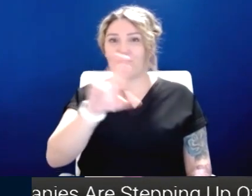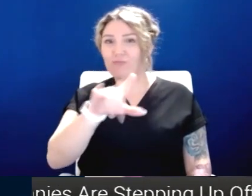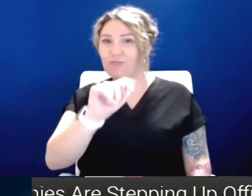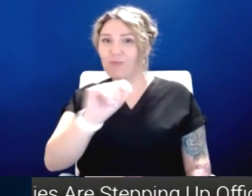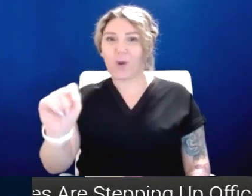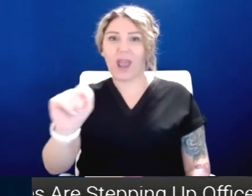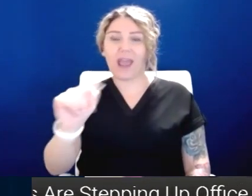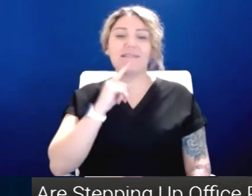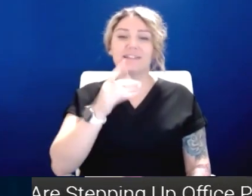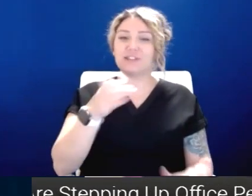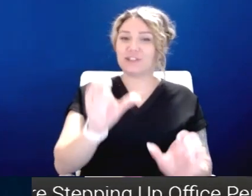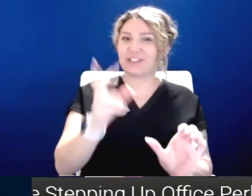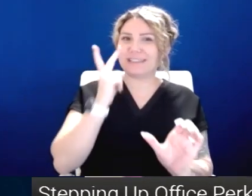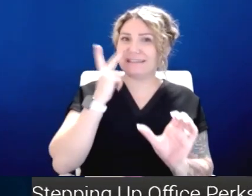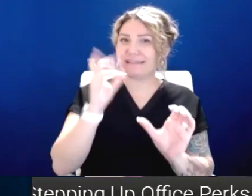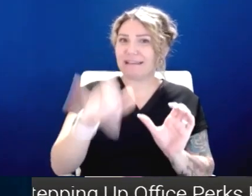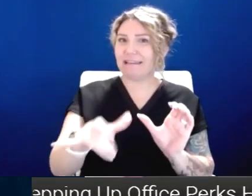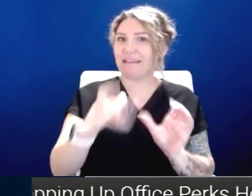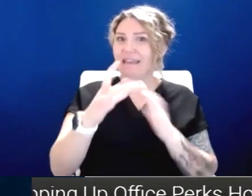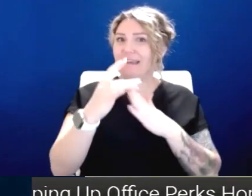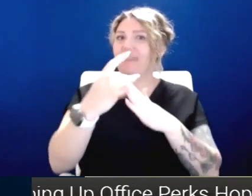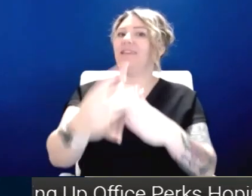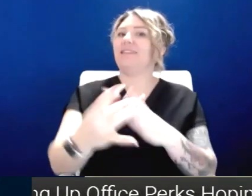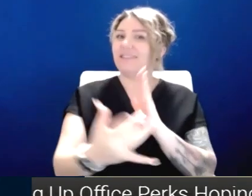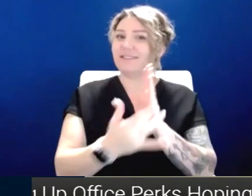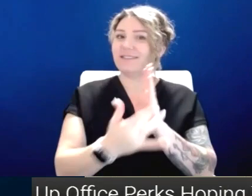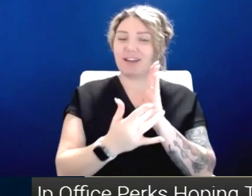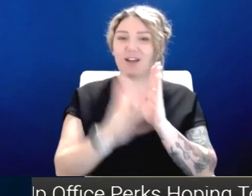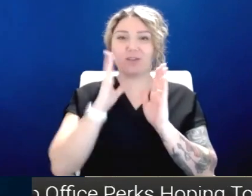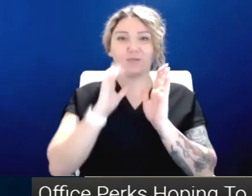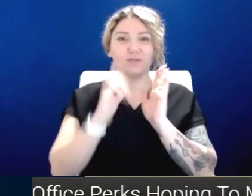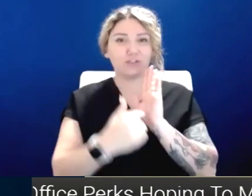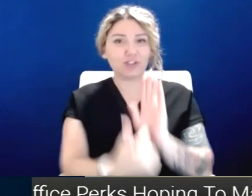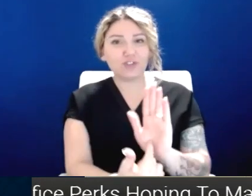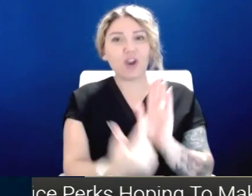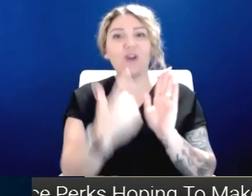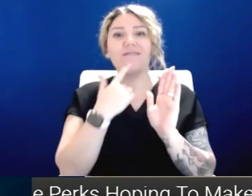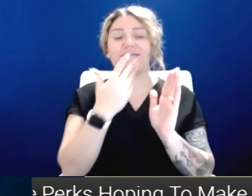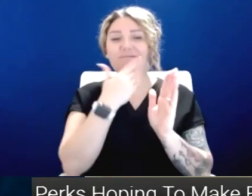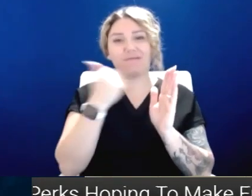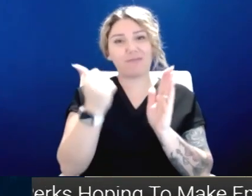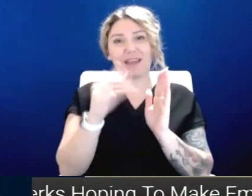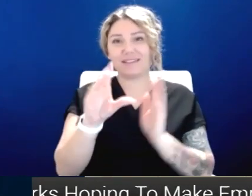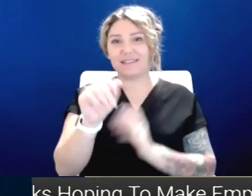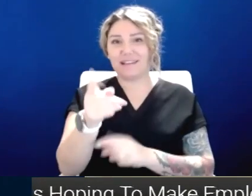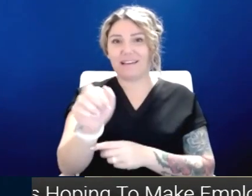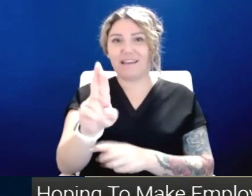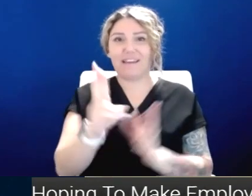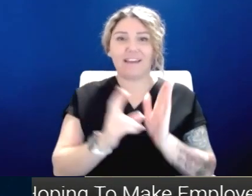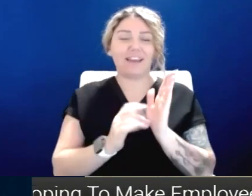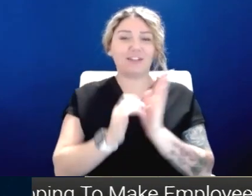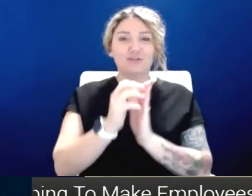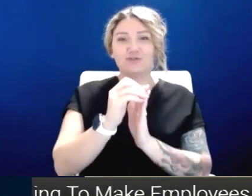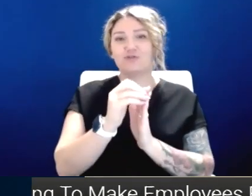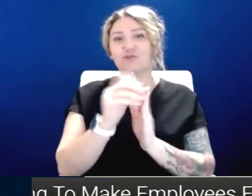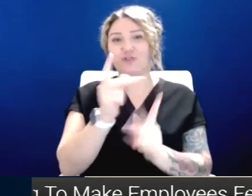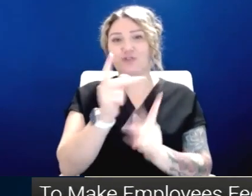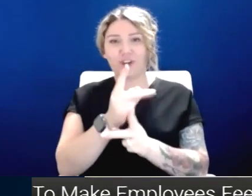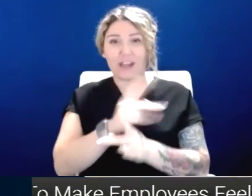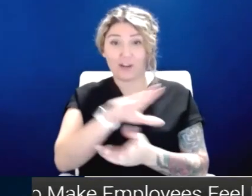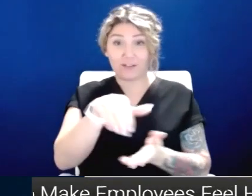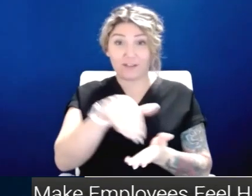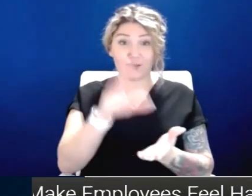leading edge technology that we've been showing you. It's going to help bring the very best in cancer care to those around the region. The center, by the way, will start